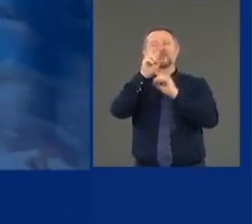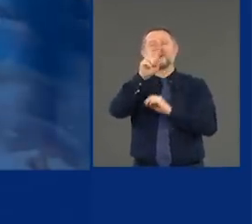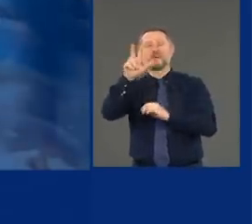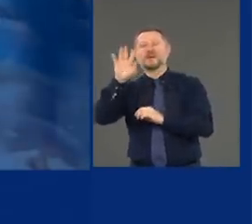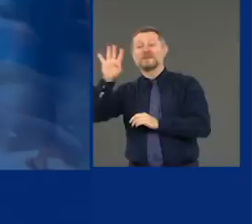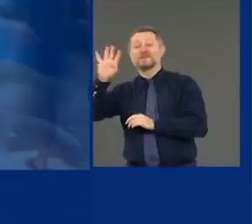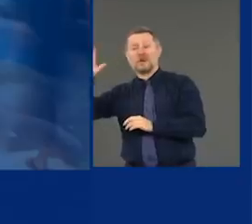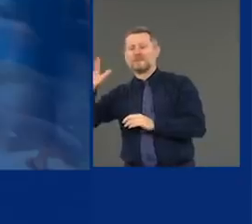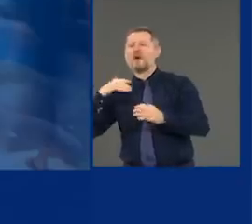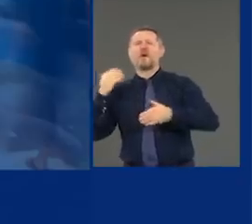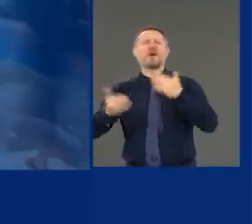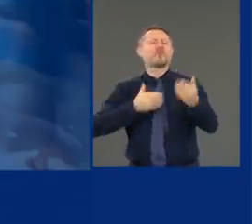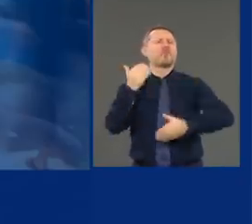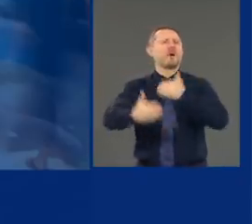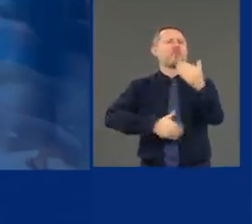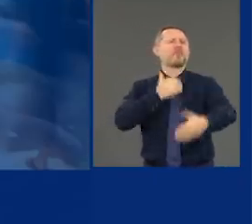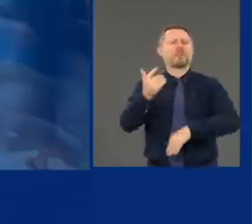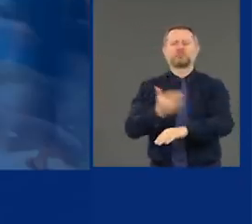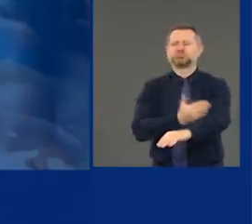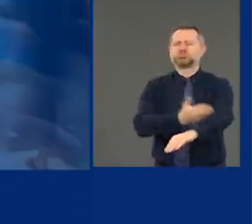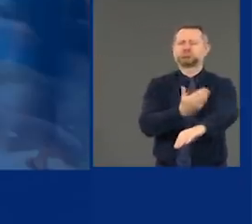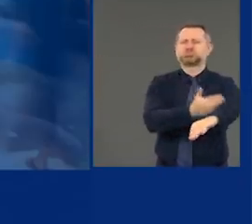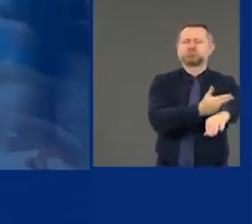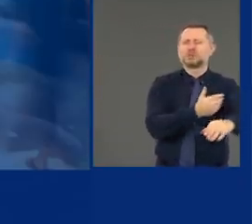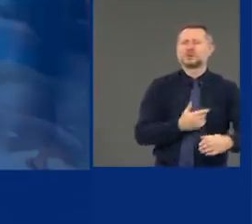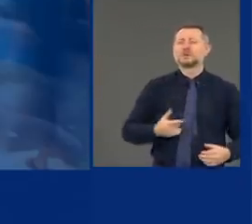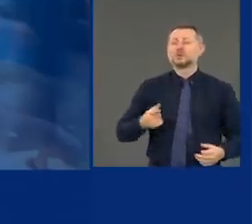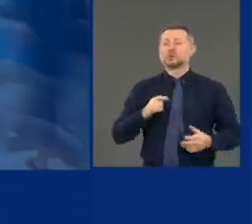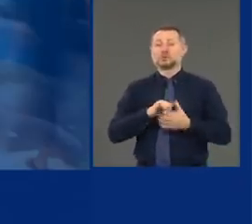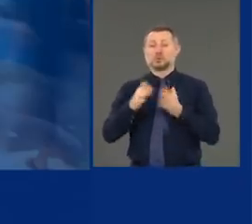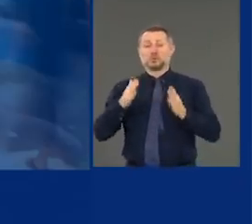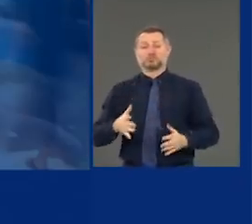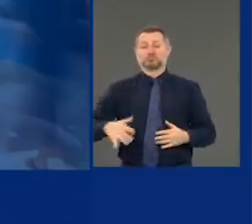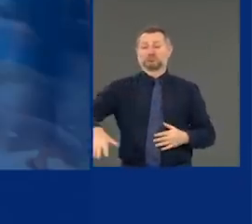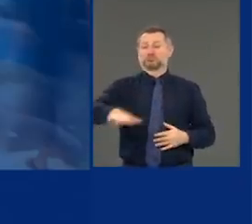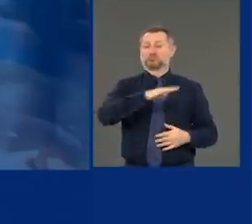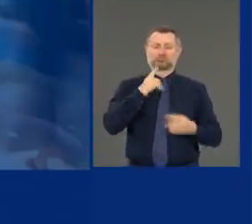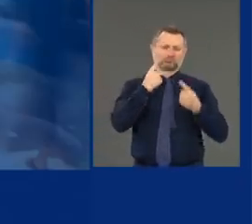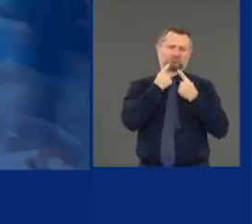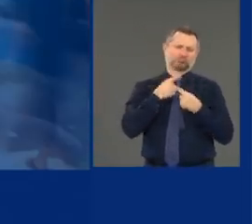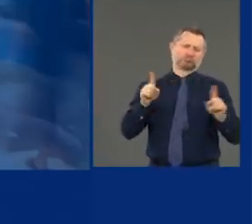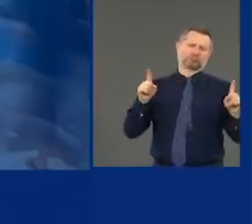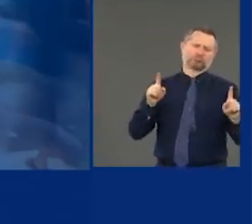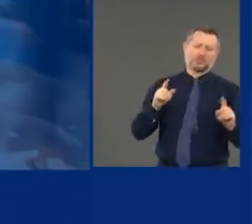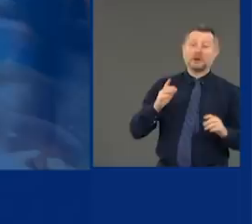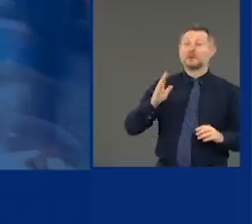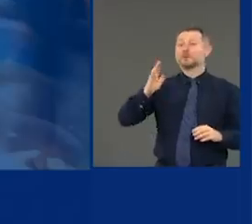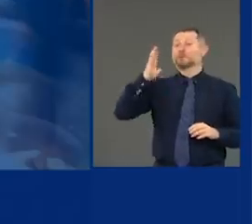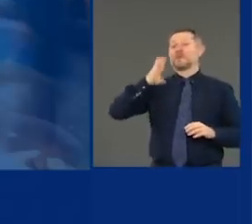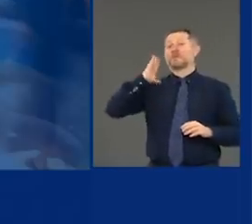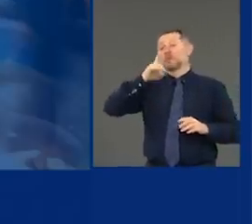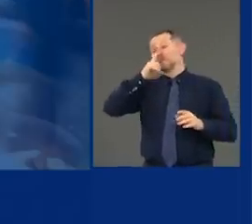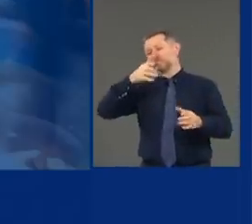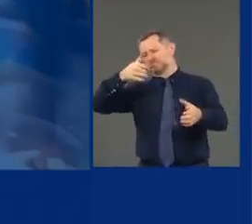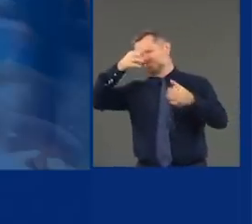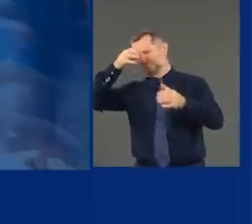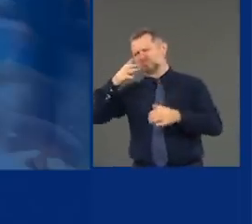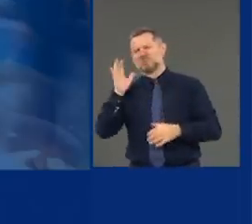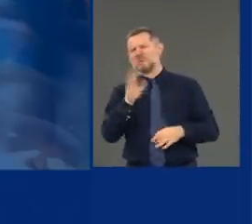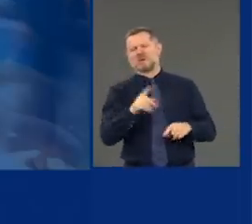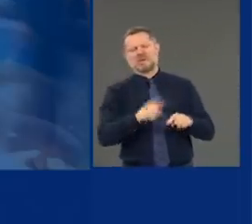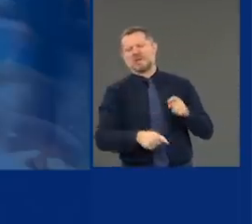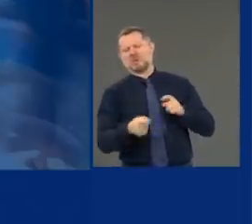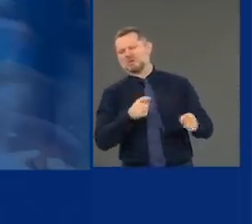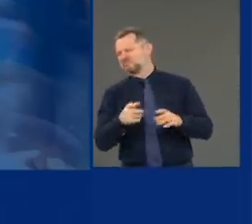New Yorkers did what many experts told me was impossible, 100 days. I don't think I've had a good